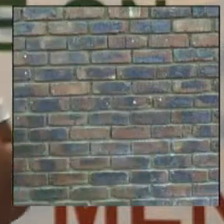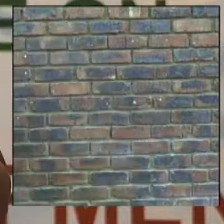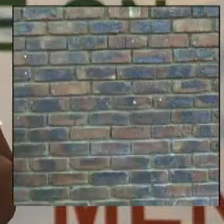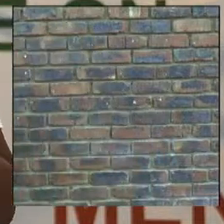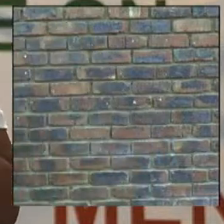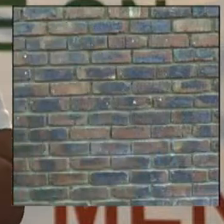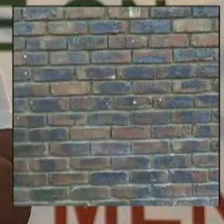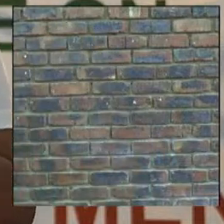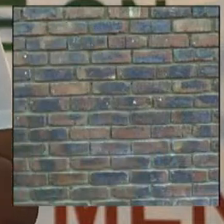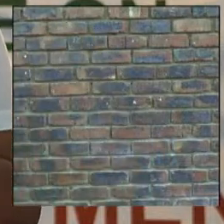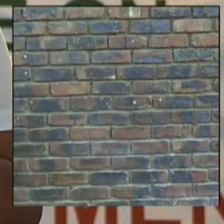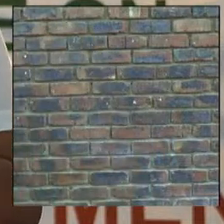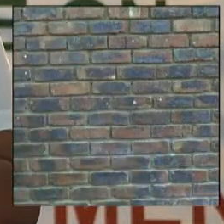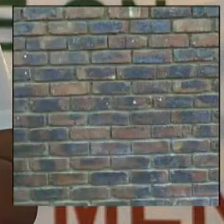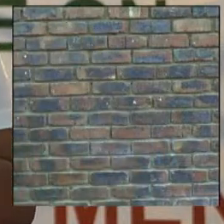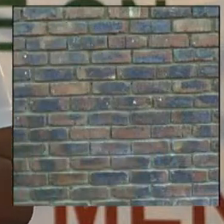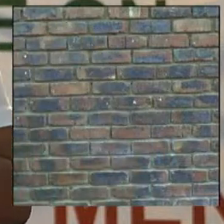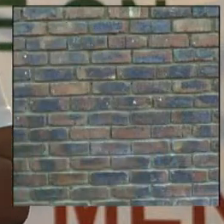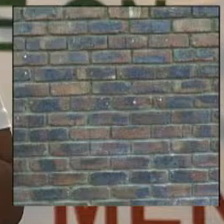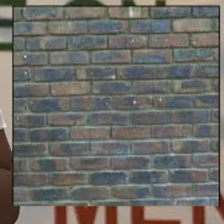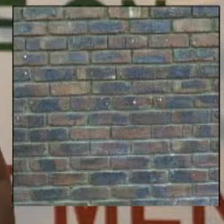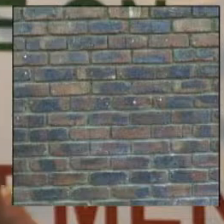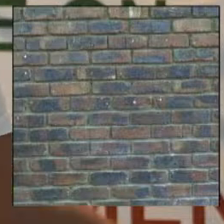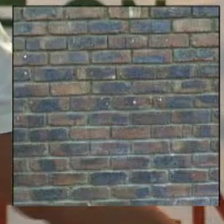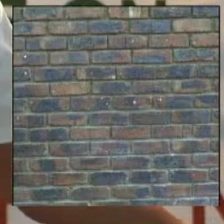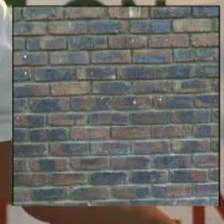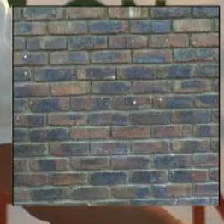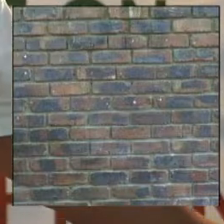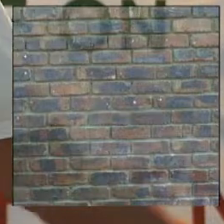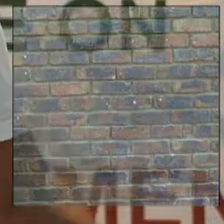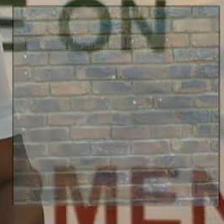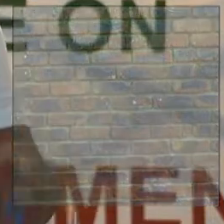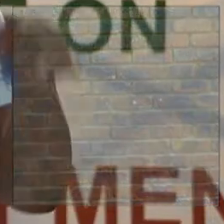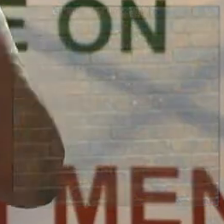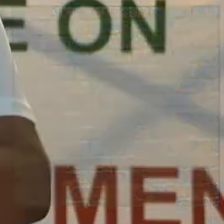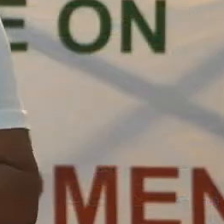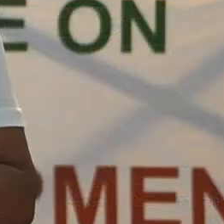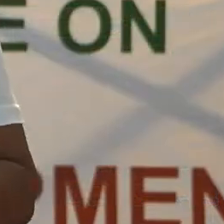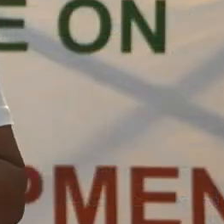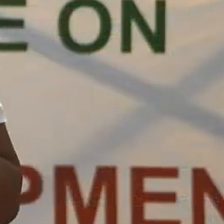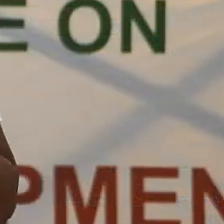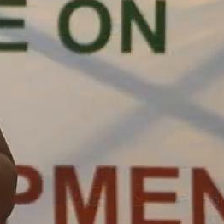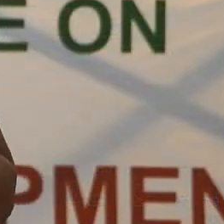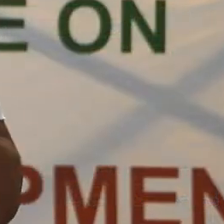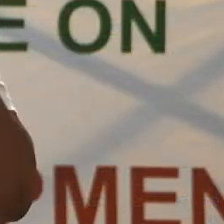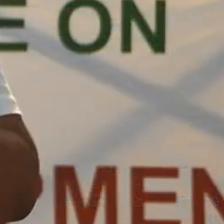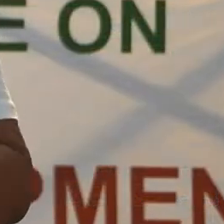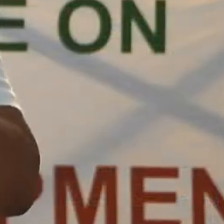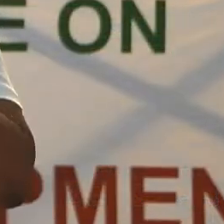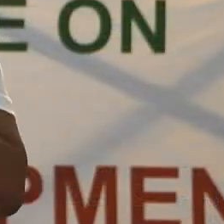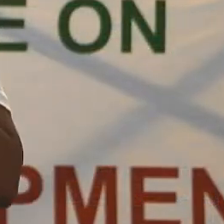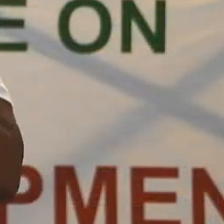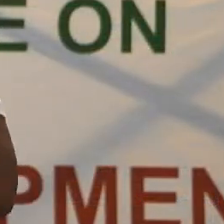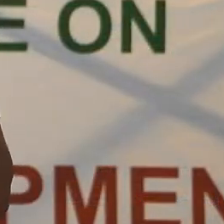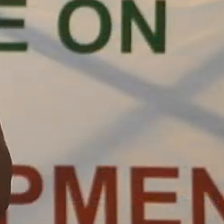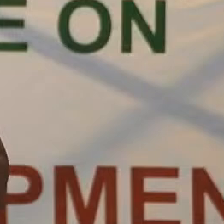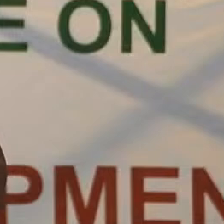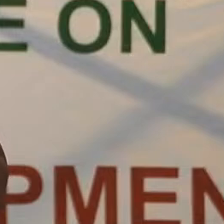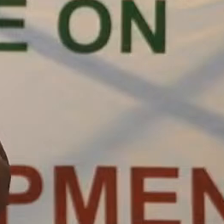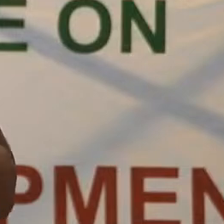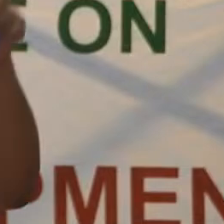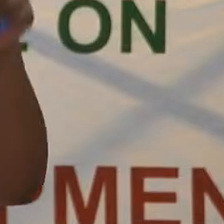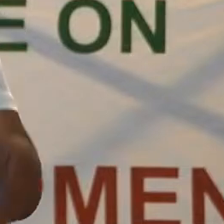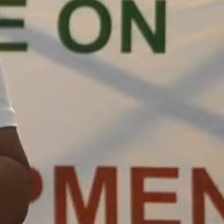this space as the precinct of the legislature. Meaning that when we are here, we are at the